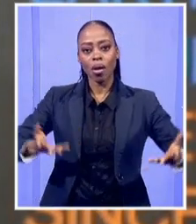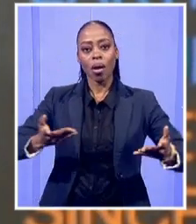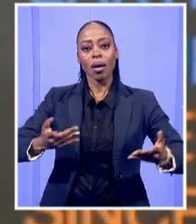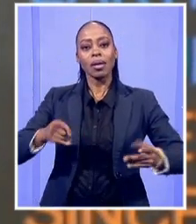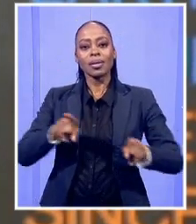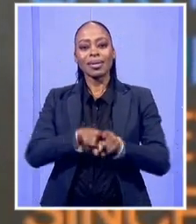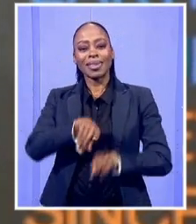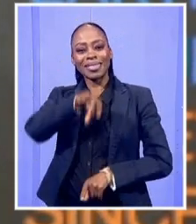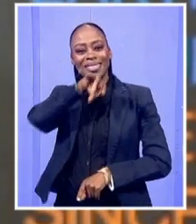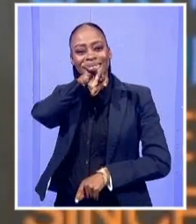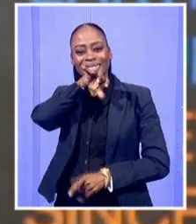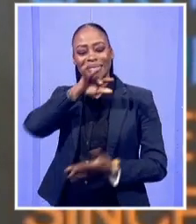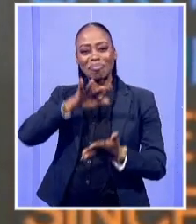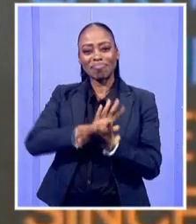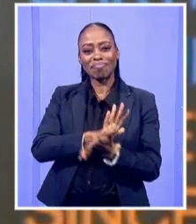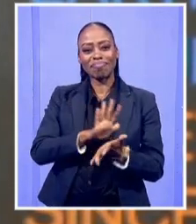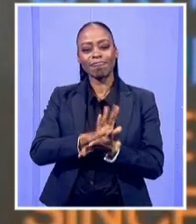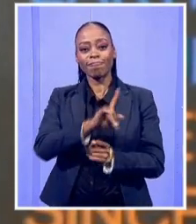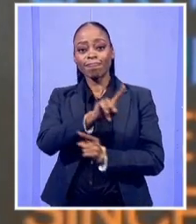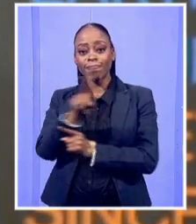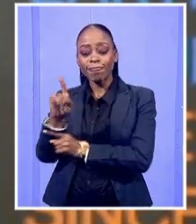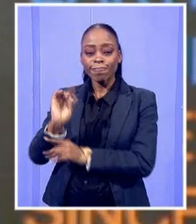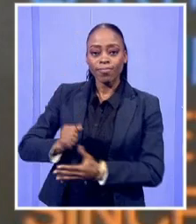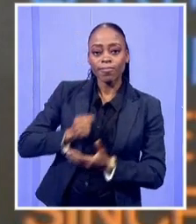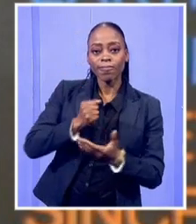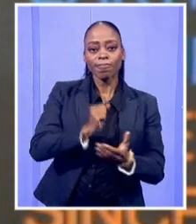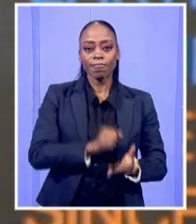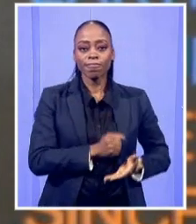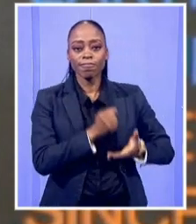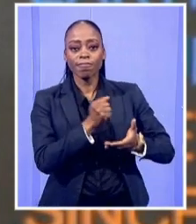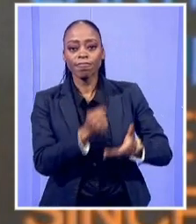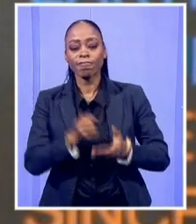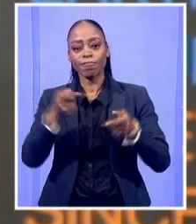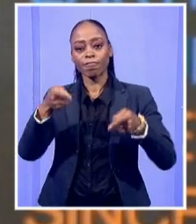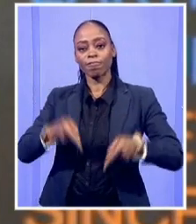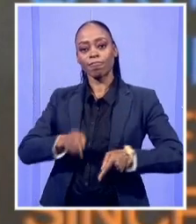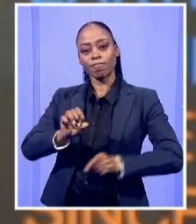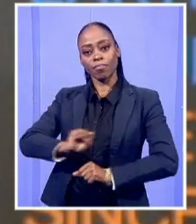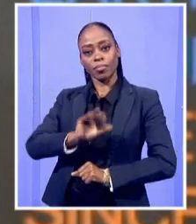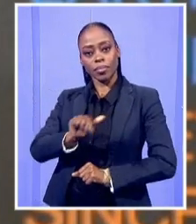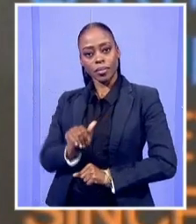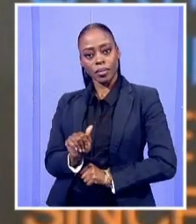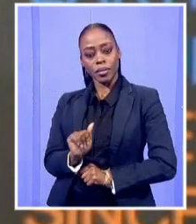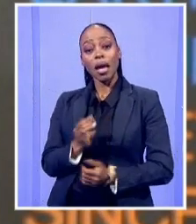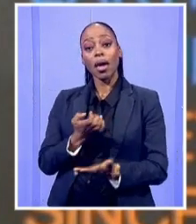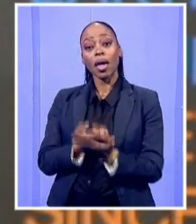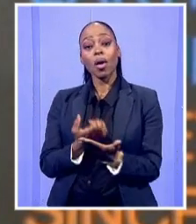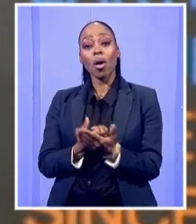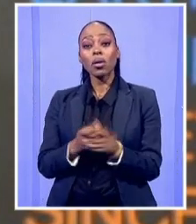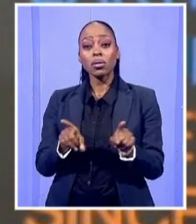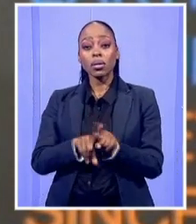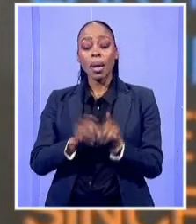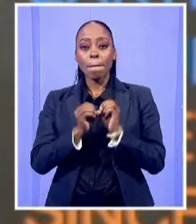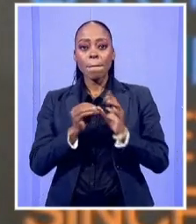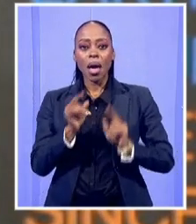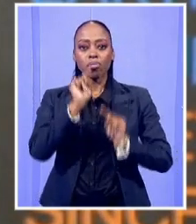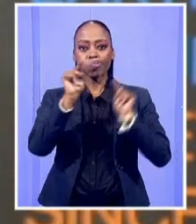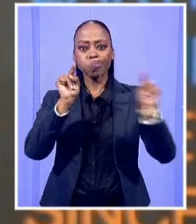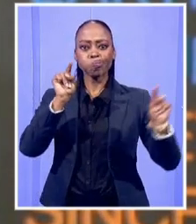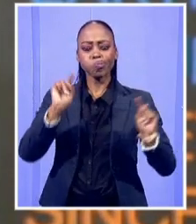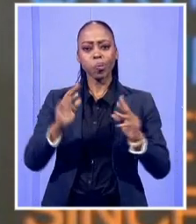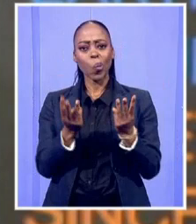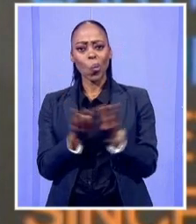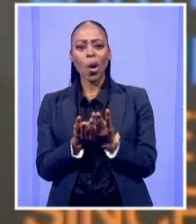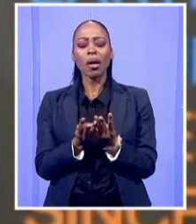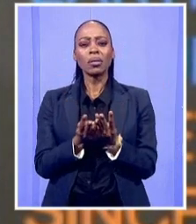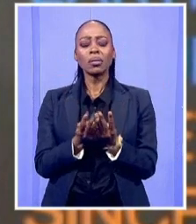are for your continued investment in South Africa. Our economy, like many others around the world,